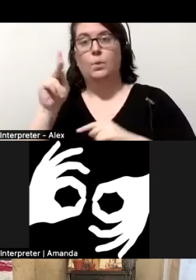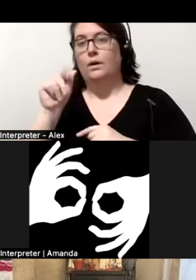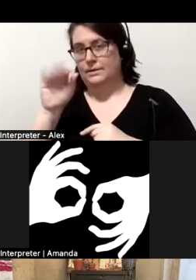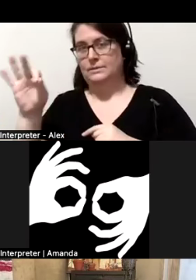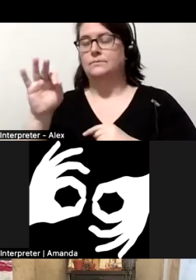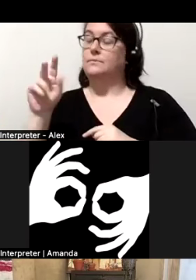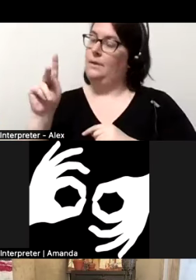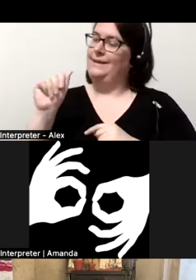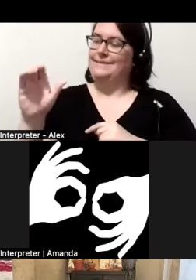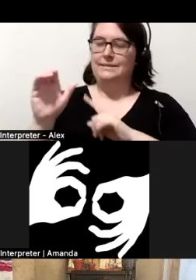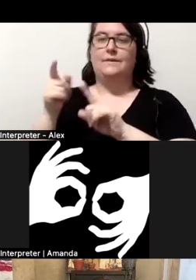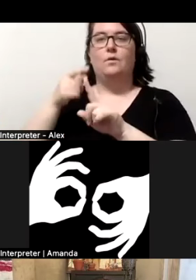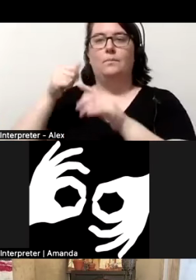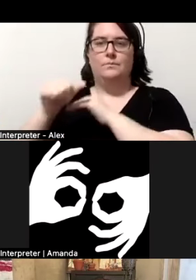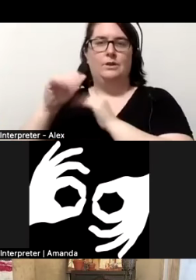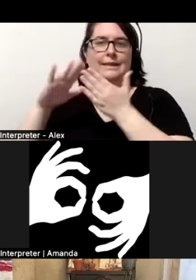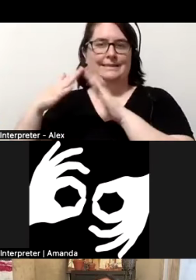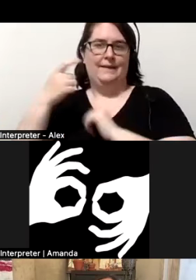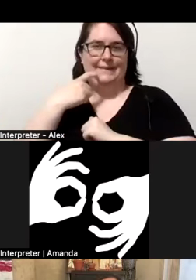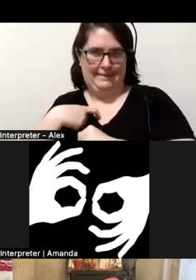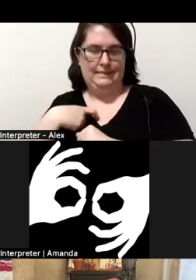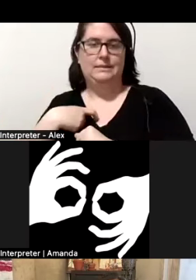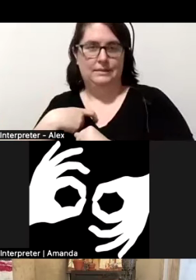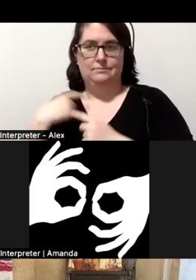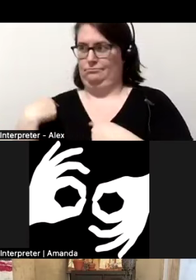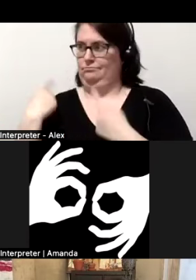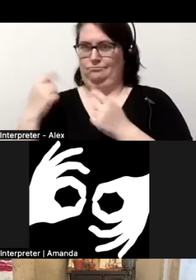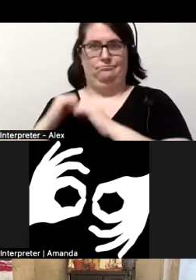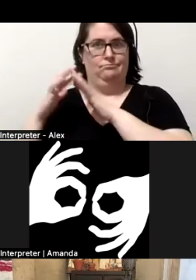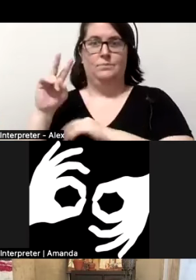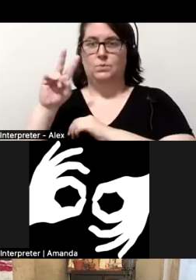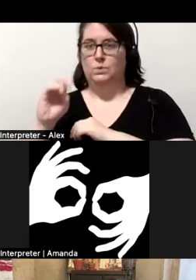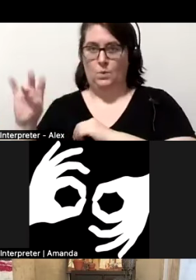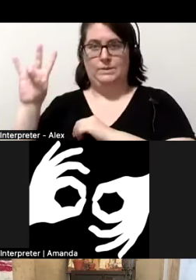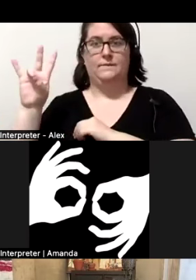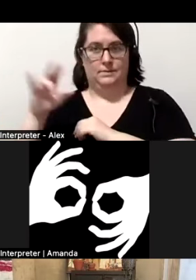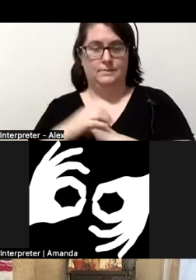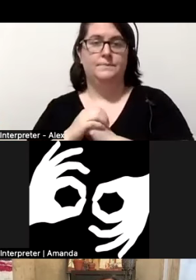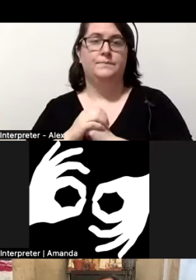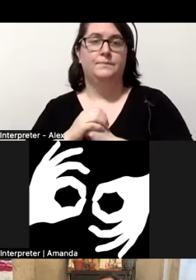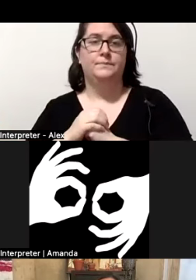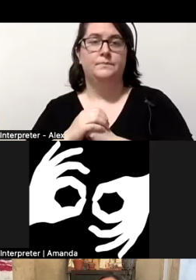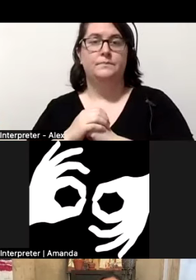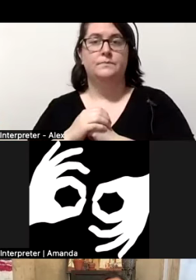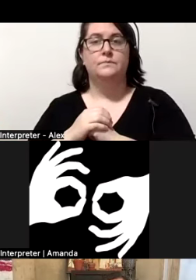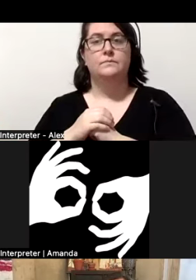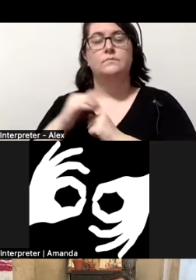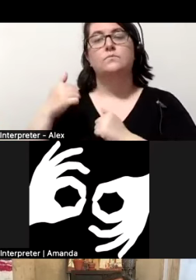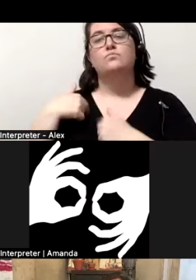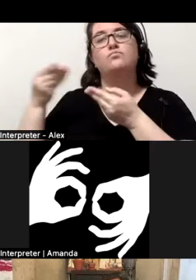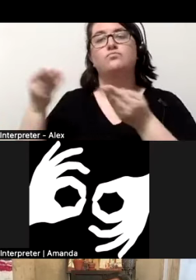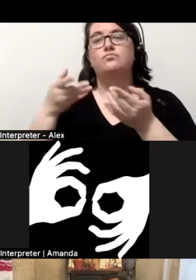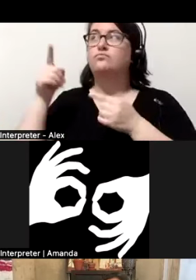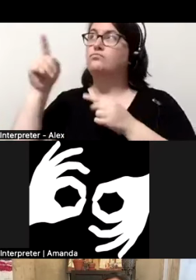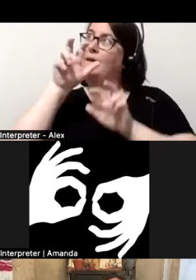behalf of the City of Kingston, and it has been since its inception in 2007. It's a mechanism for the city to invest